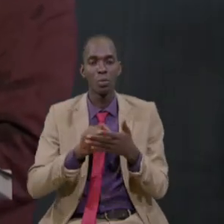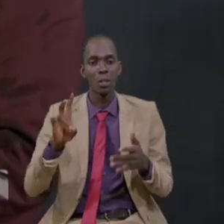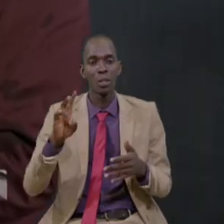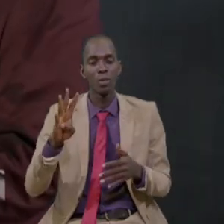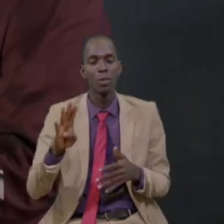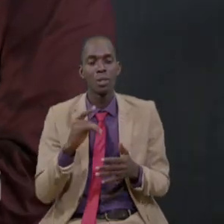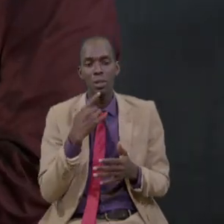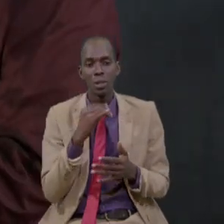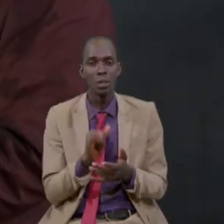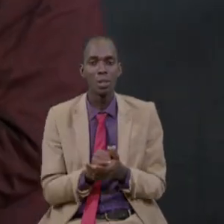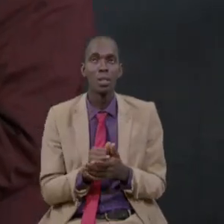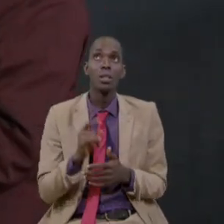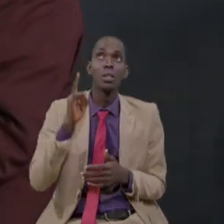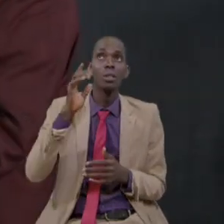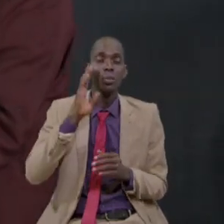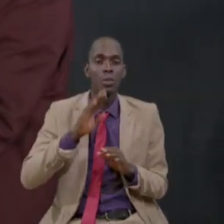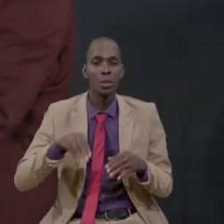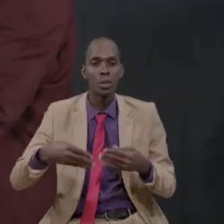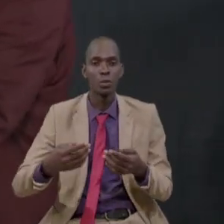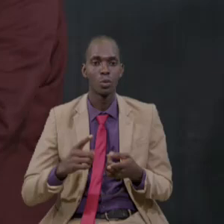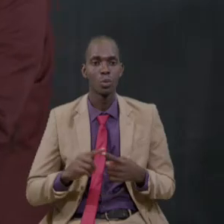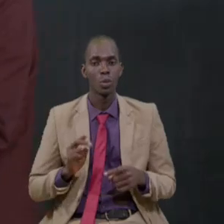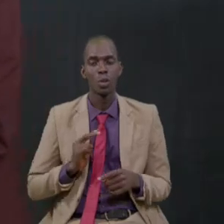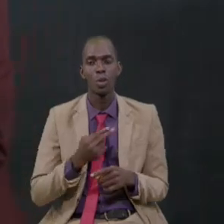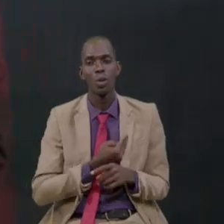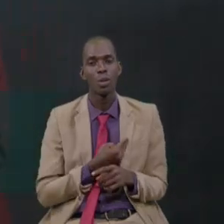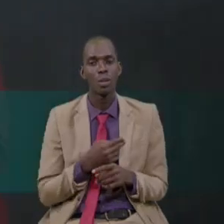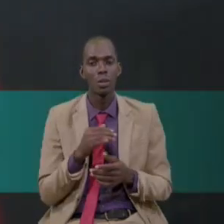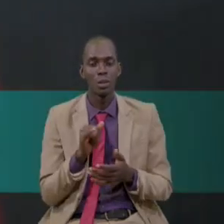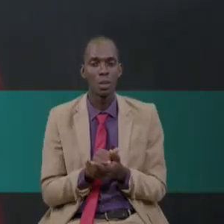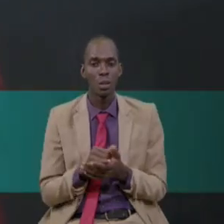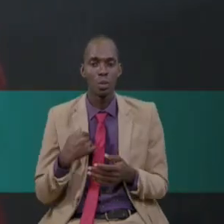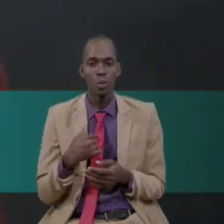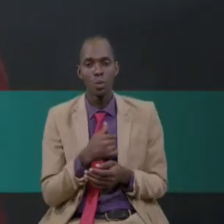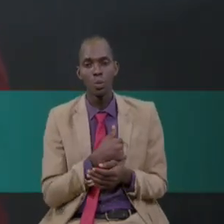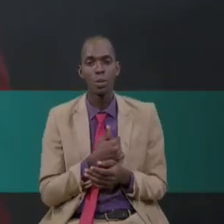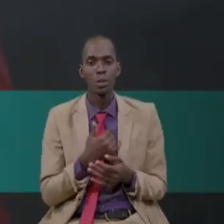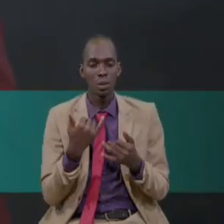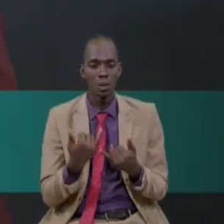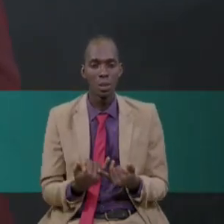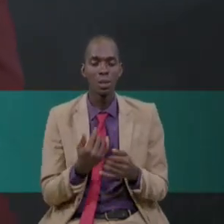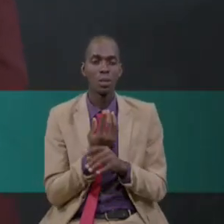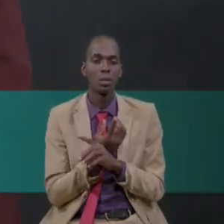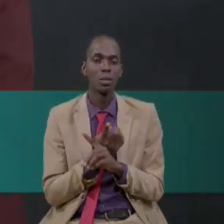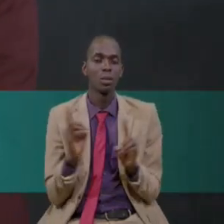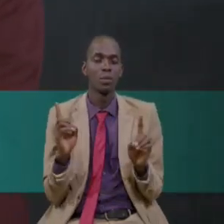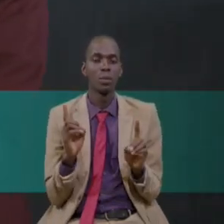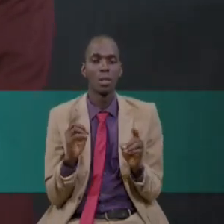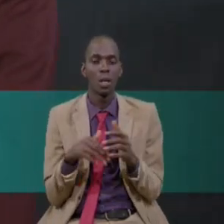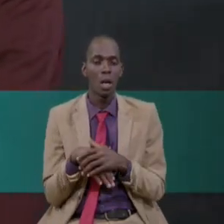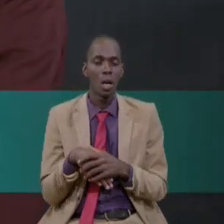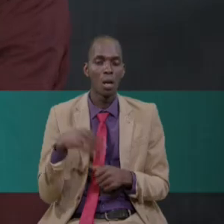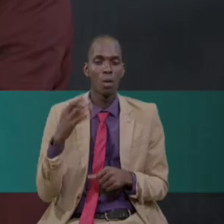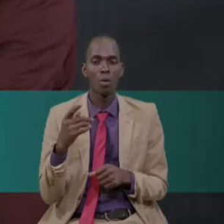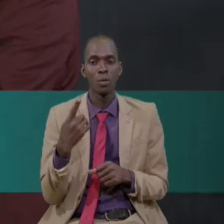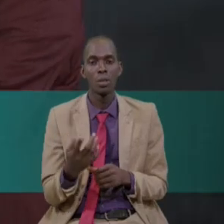unto us that we, being delivered out of the hands of our